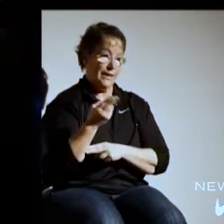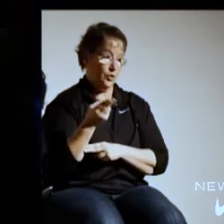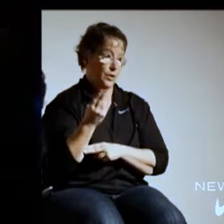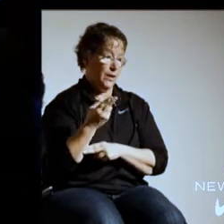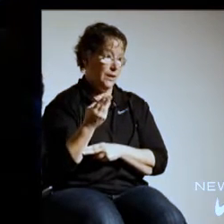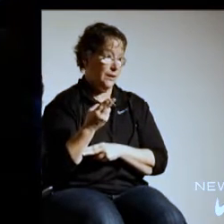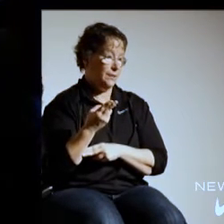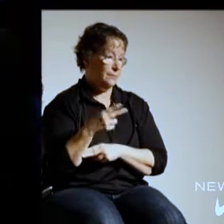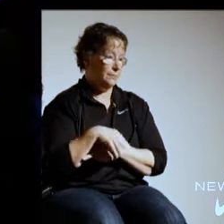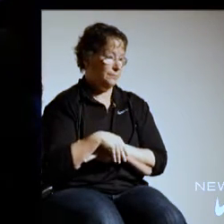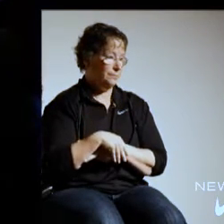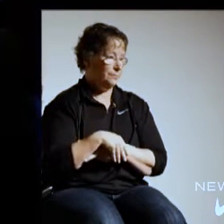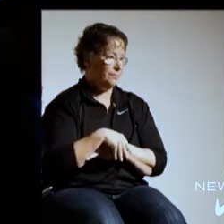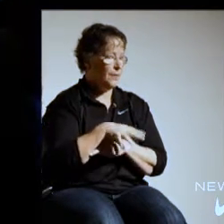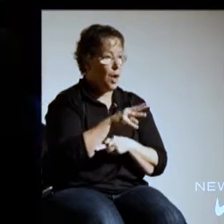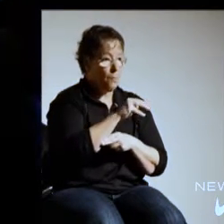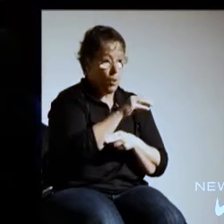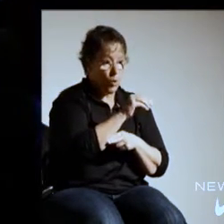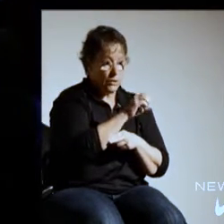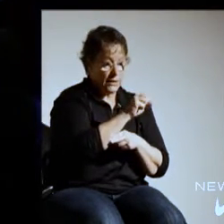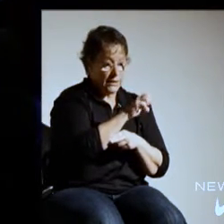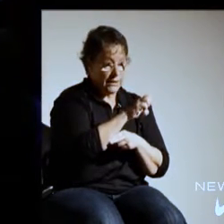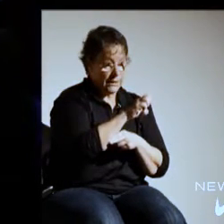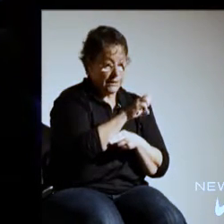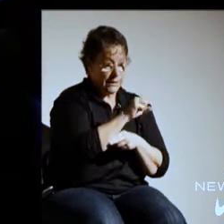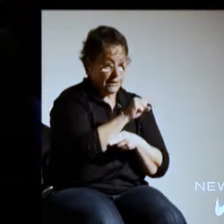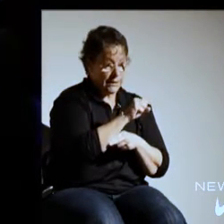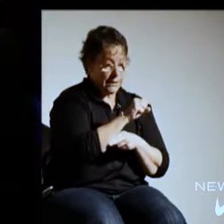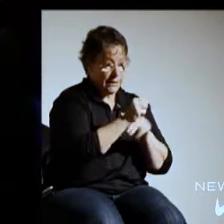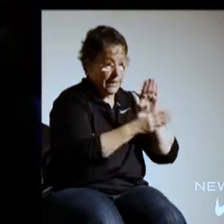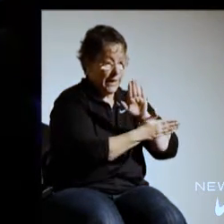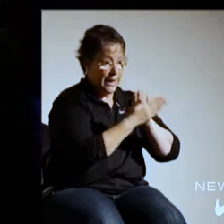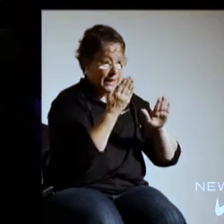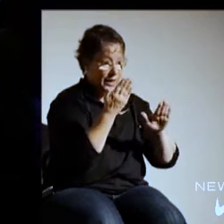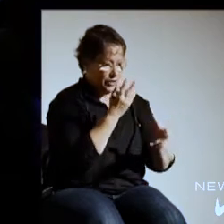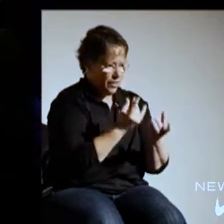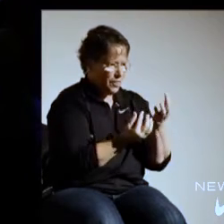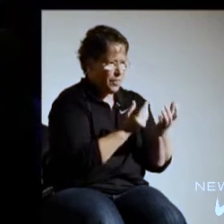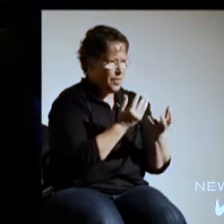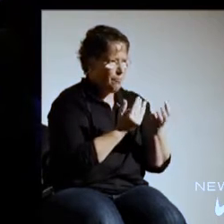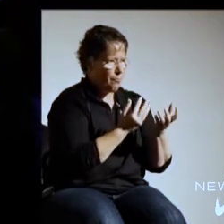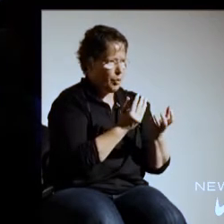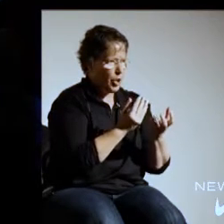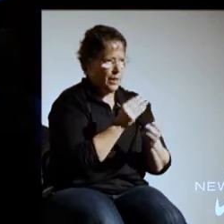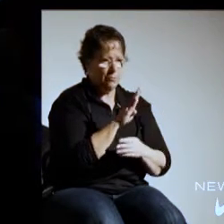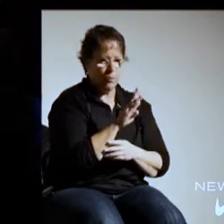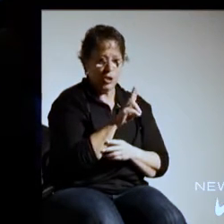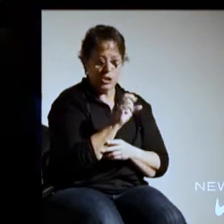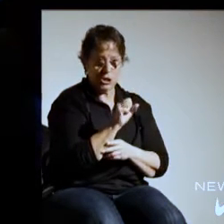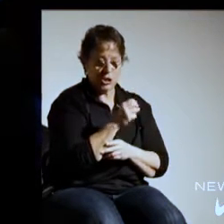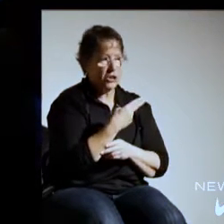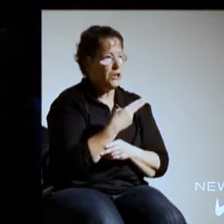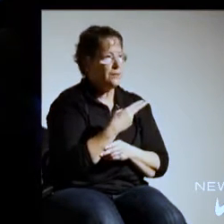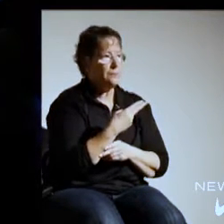Moses went from the burning bush. After 40 years of feeling like a failure, he literally killed a guy.